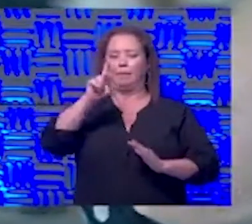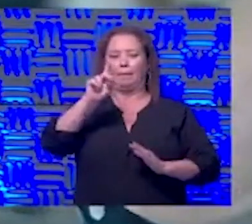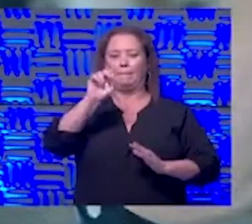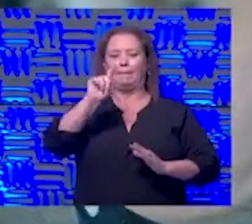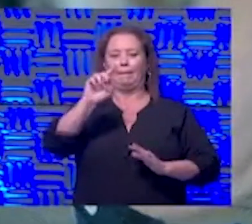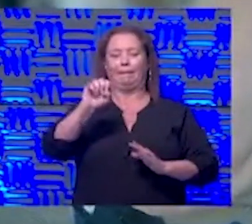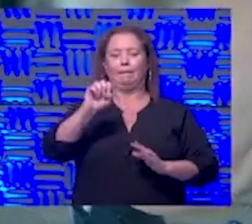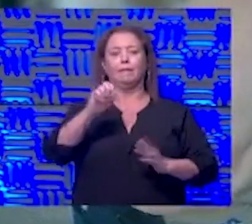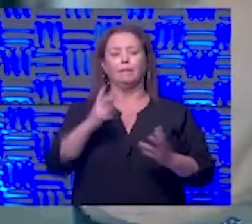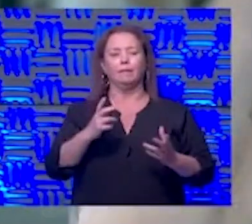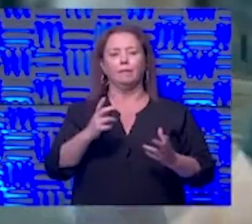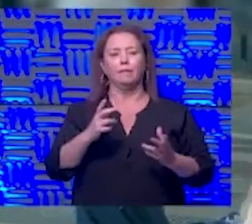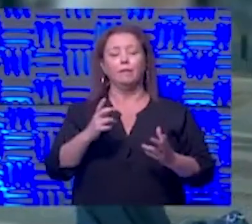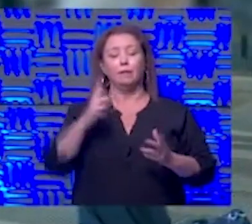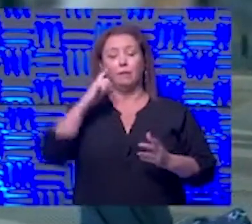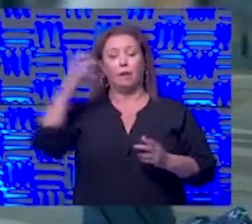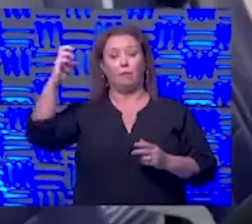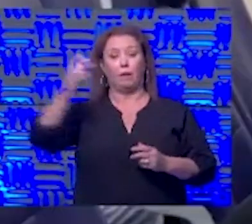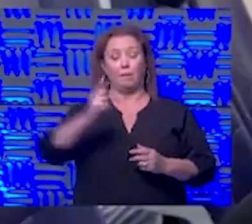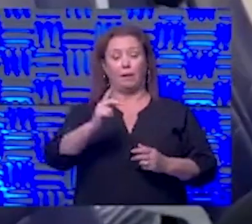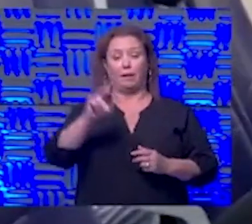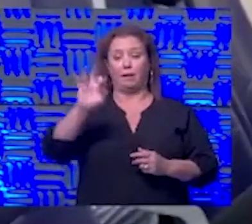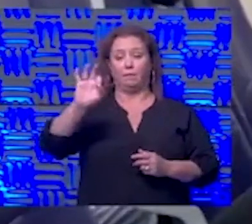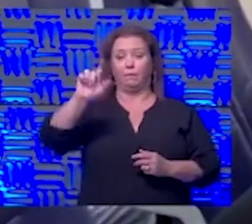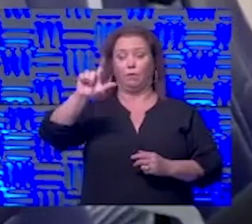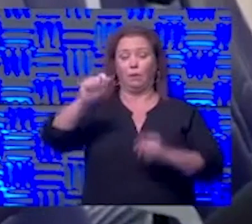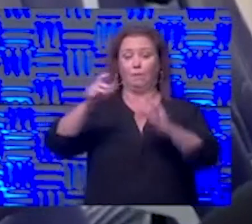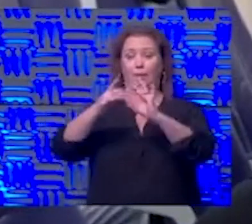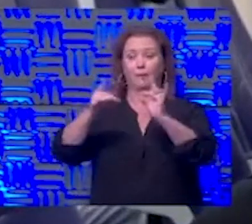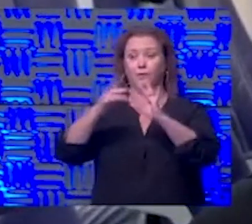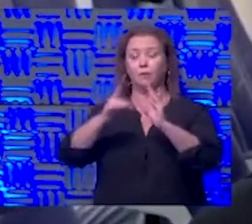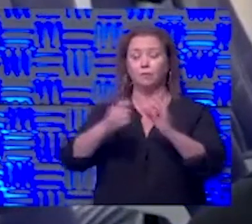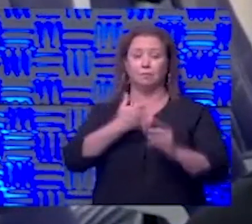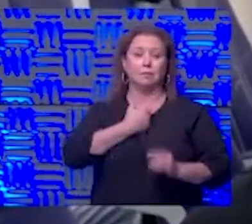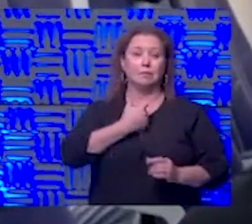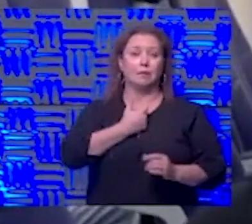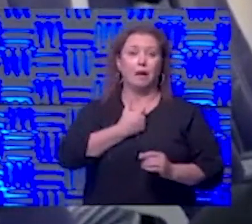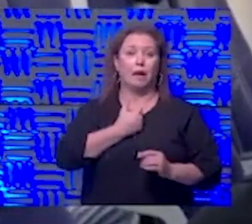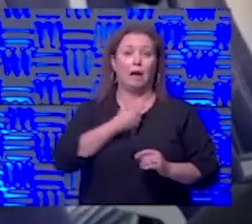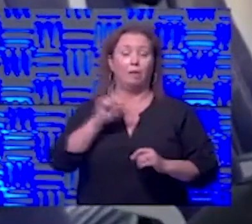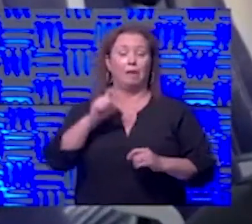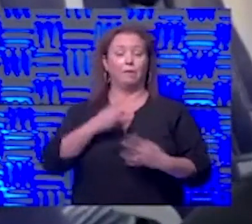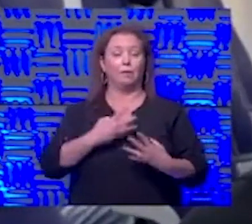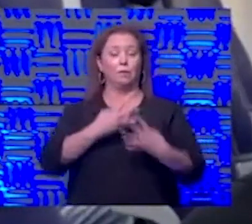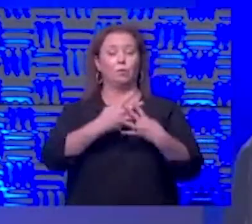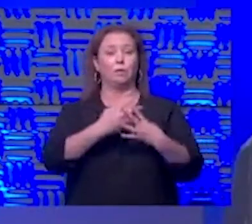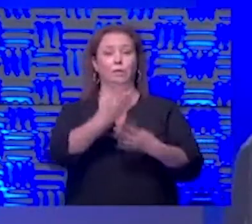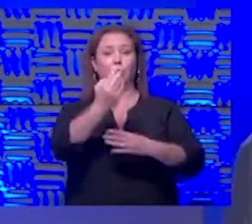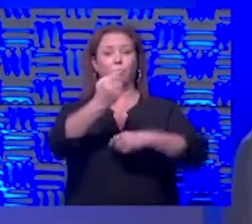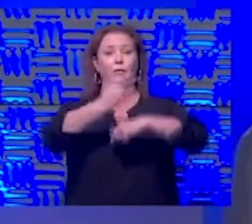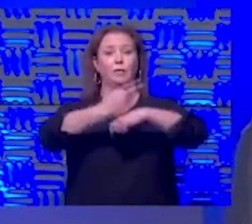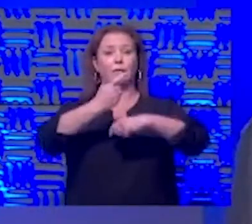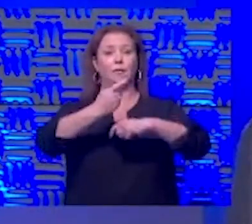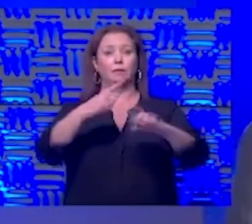bit. But certainly if I were to come back, and now Florida is mentioned, then I would be quarantined for 14